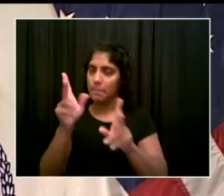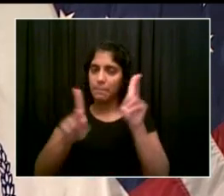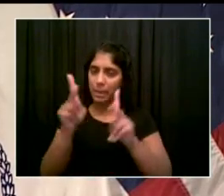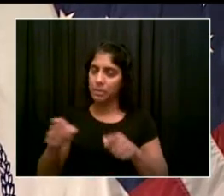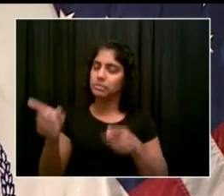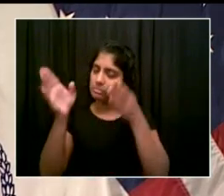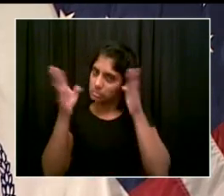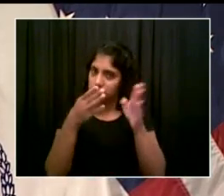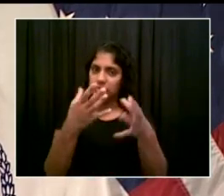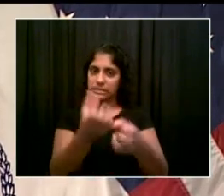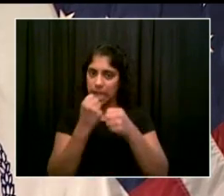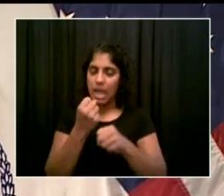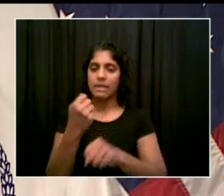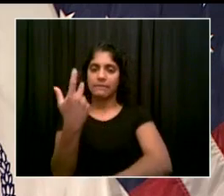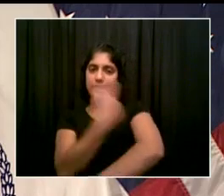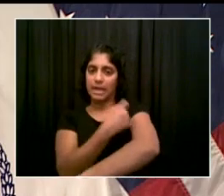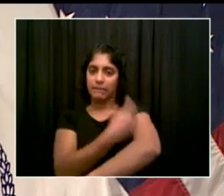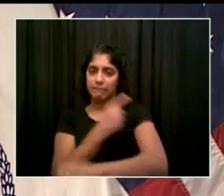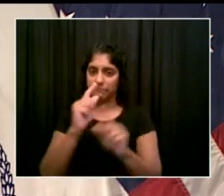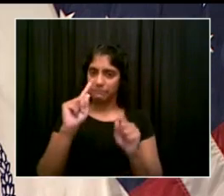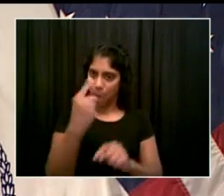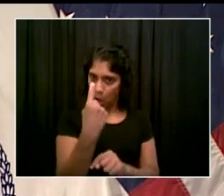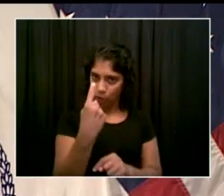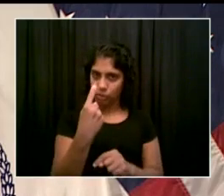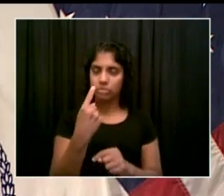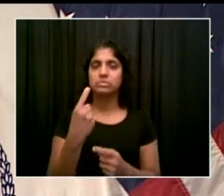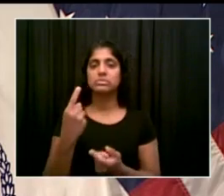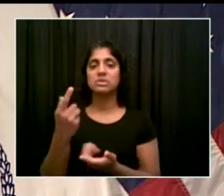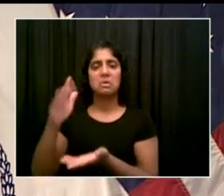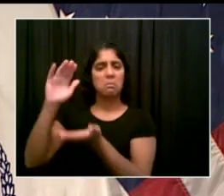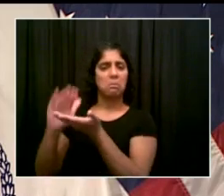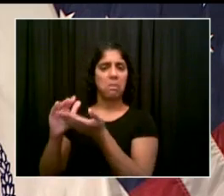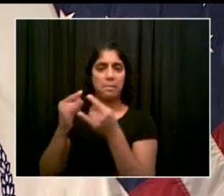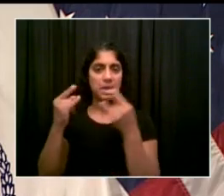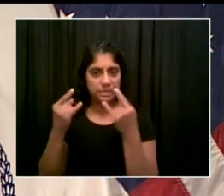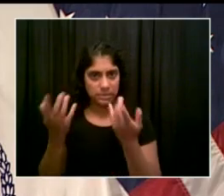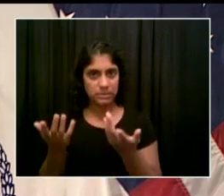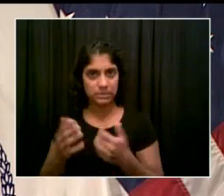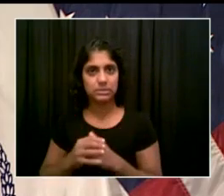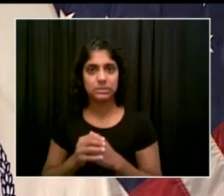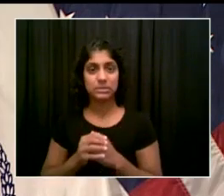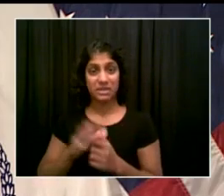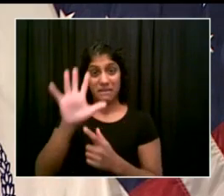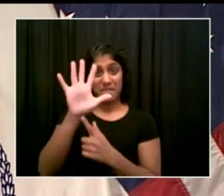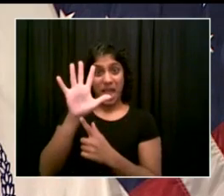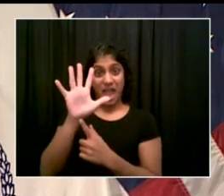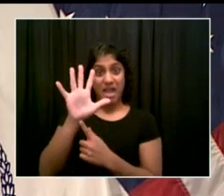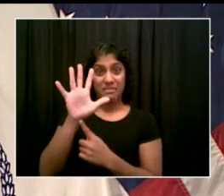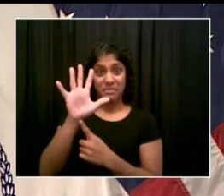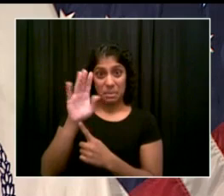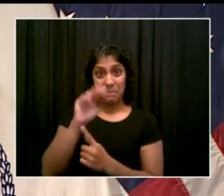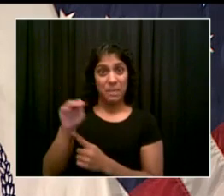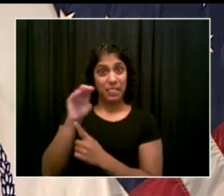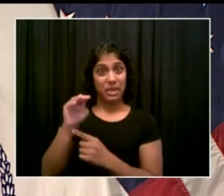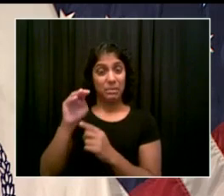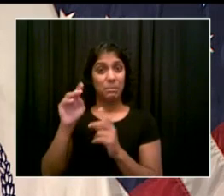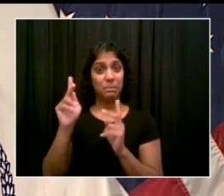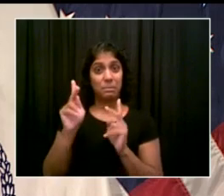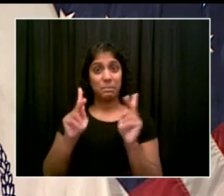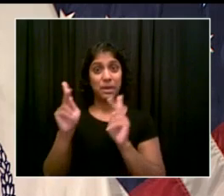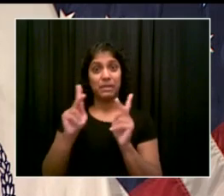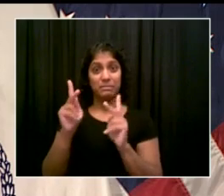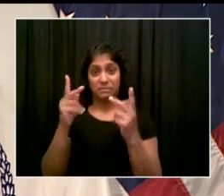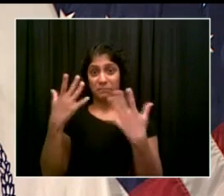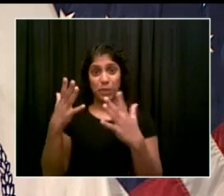say to all those people, well, that was in vain. I think if we push hard on vaccination, both these efforts